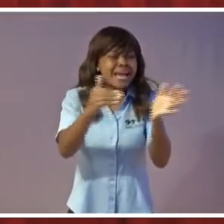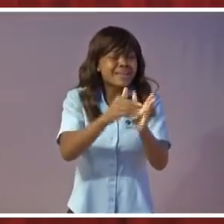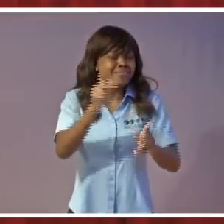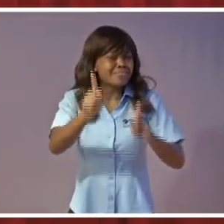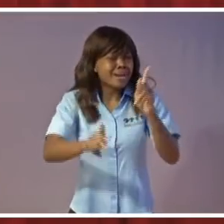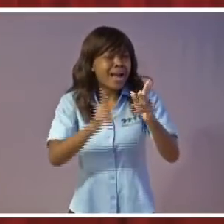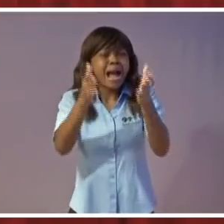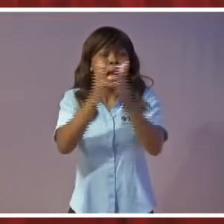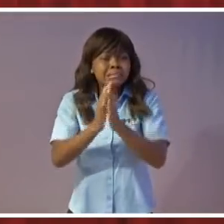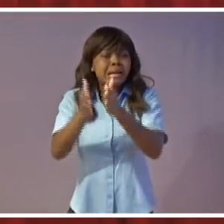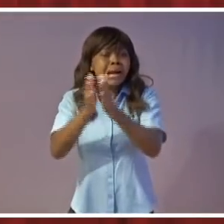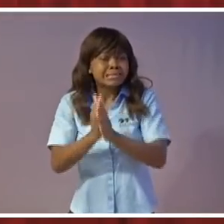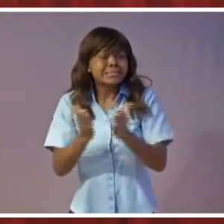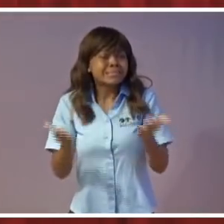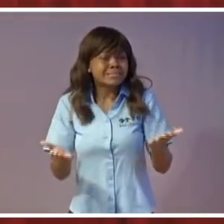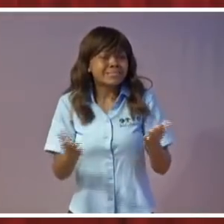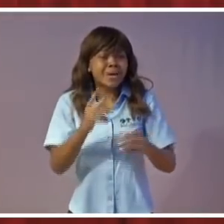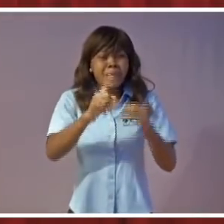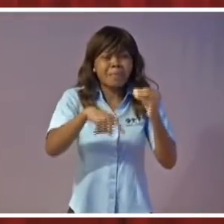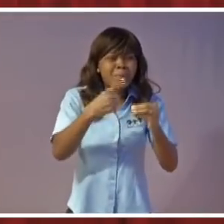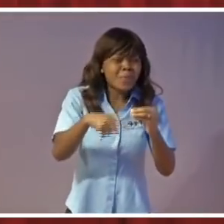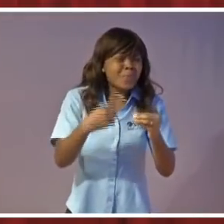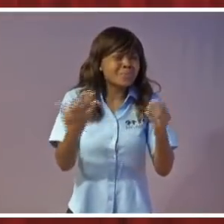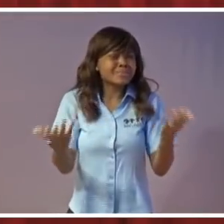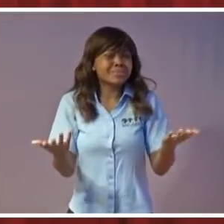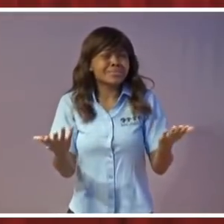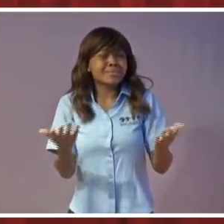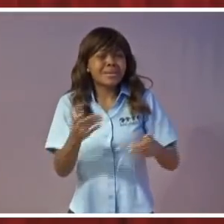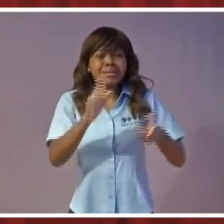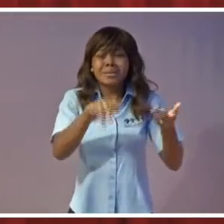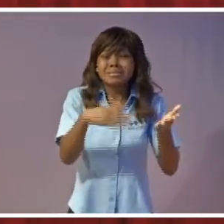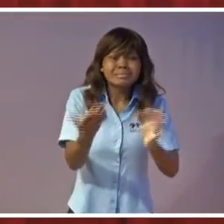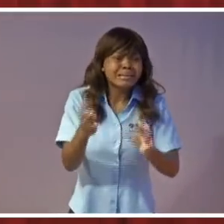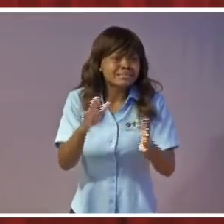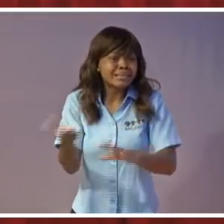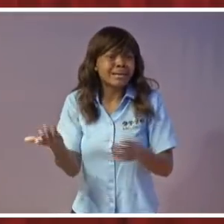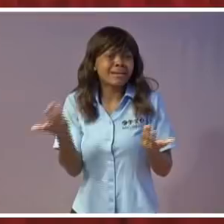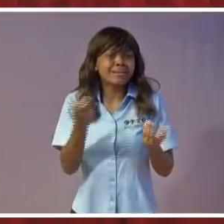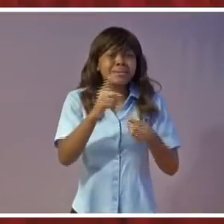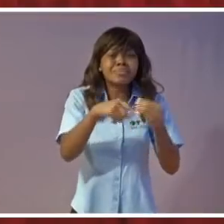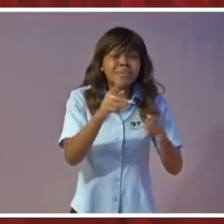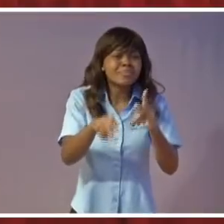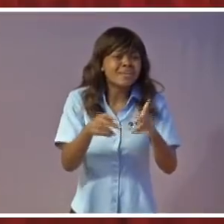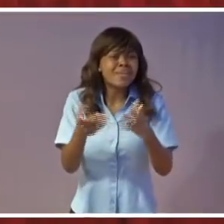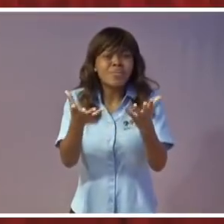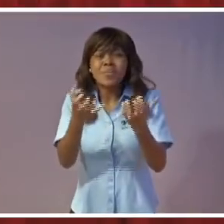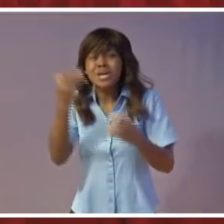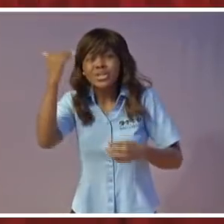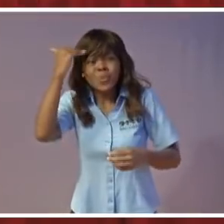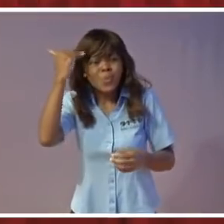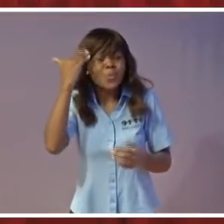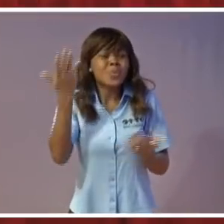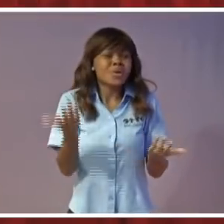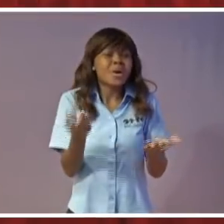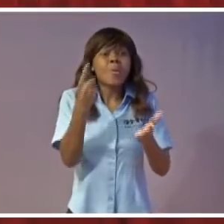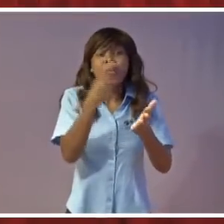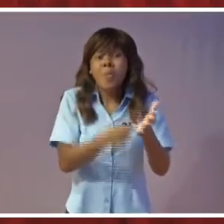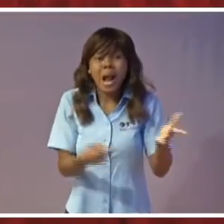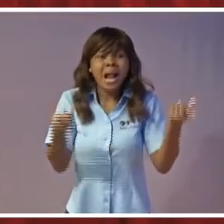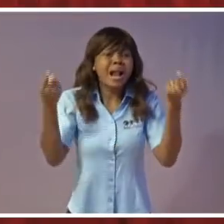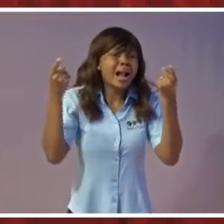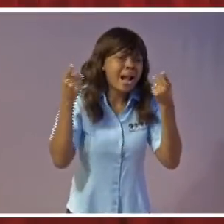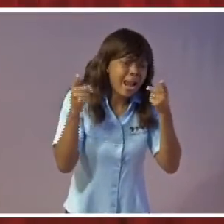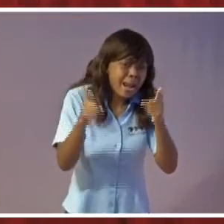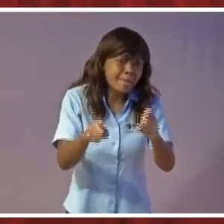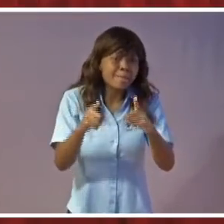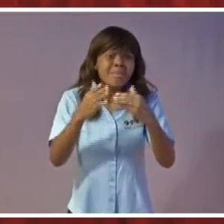seeing, but relatives of these people are saying they want to know what is the procedure to reclaim the bodies of their